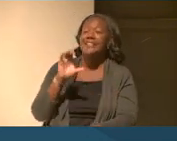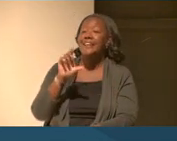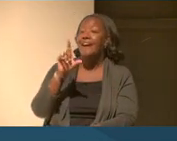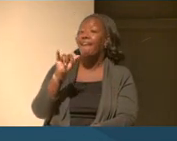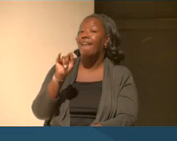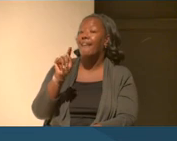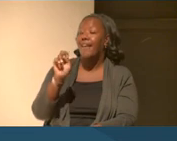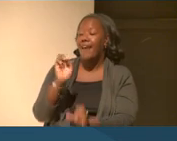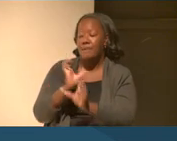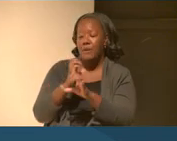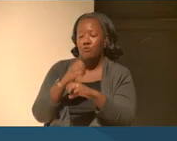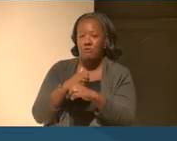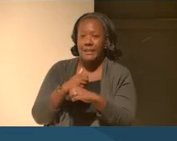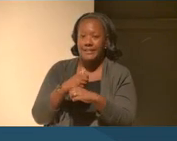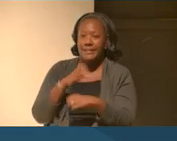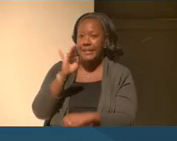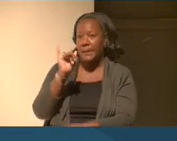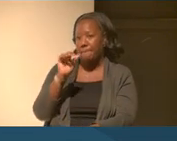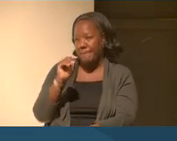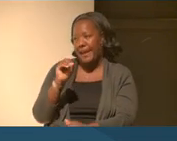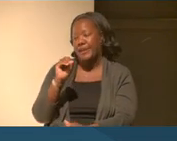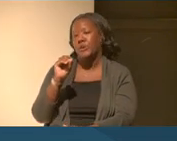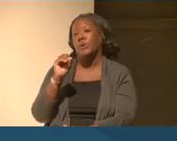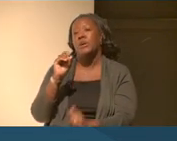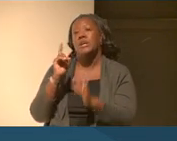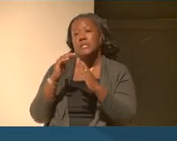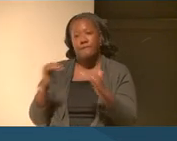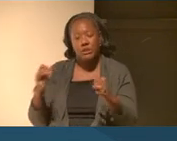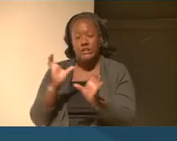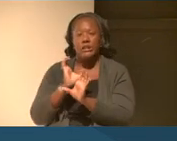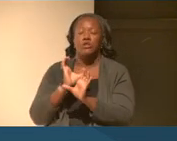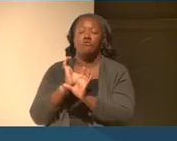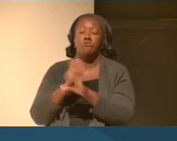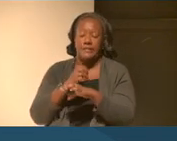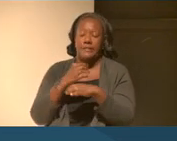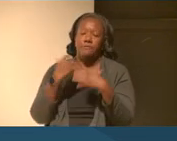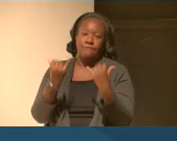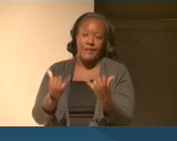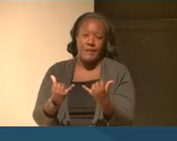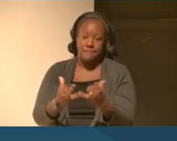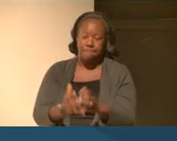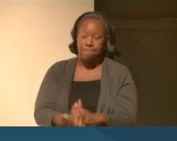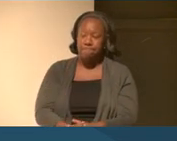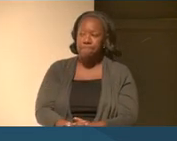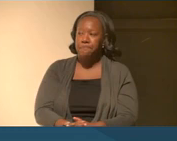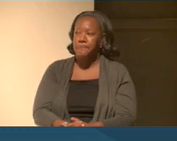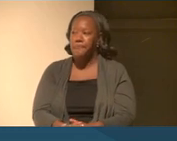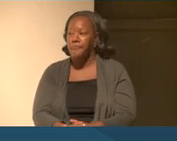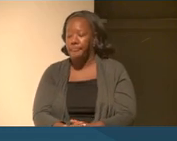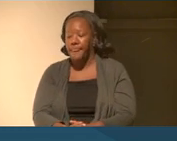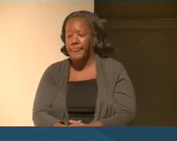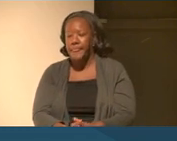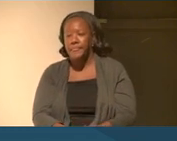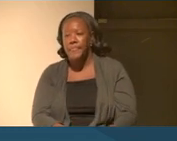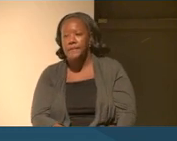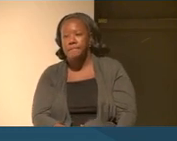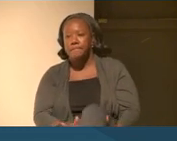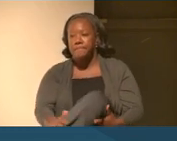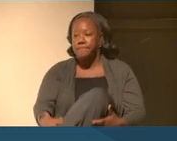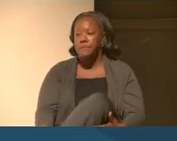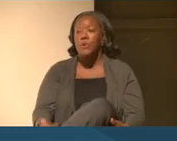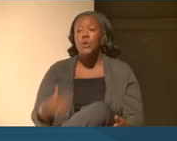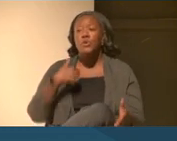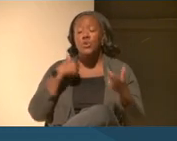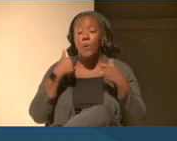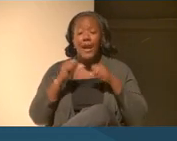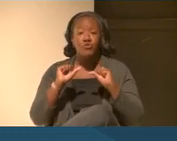and a biodiversity crisis. So what I always try to do is I begin